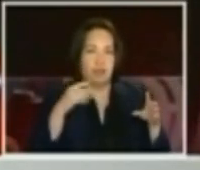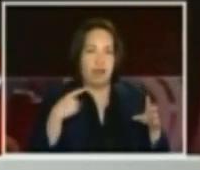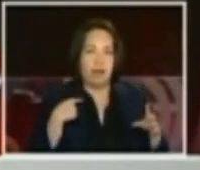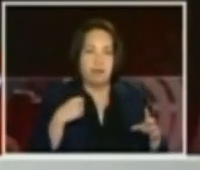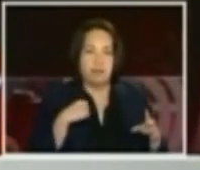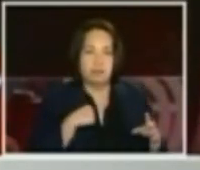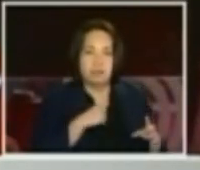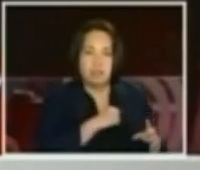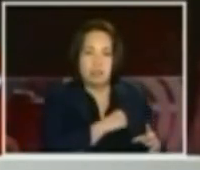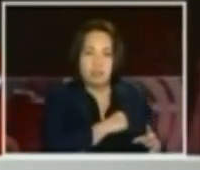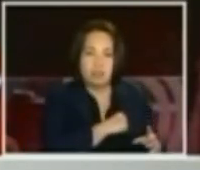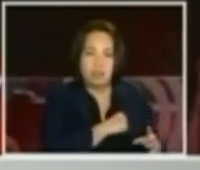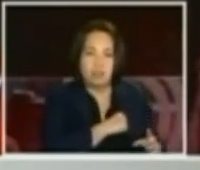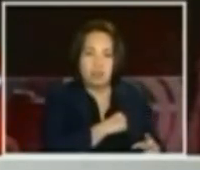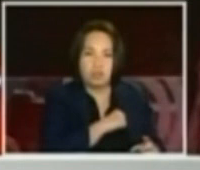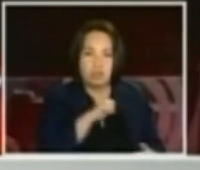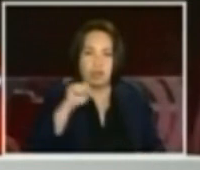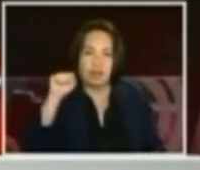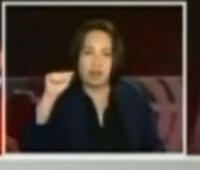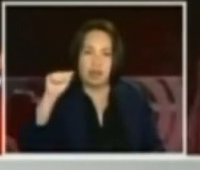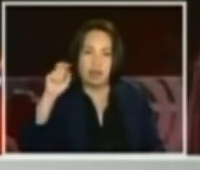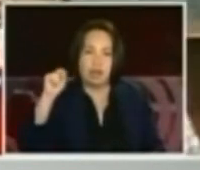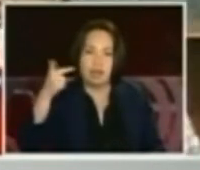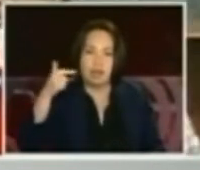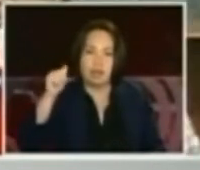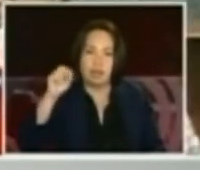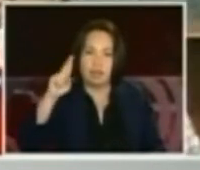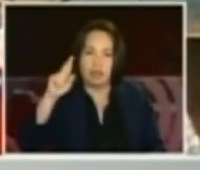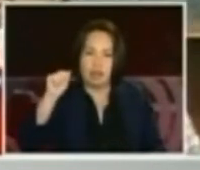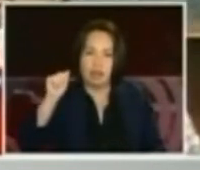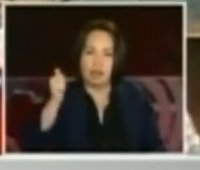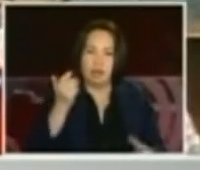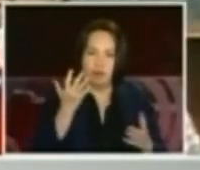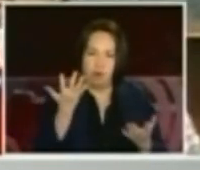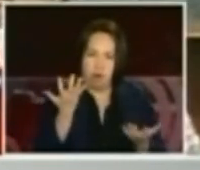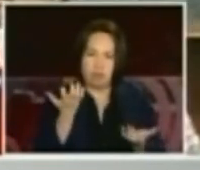to. The gentleman from Aurora is recognized.